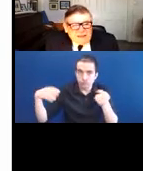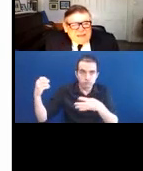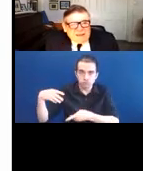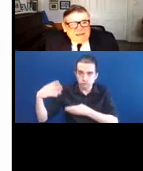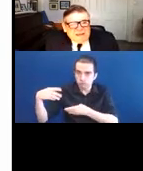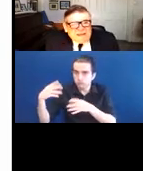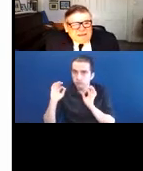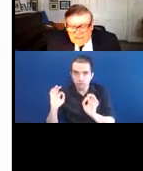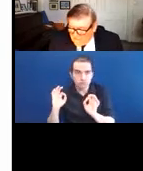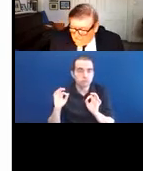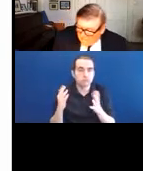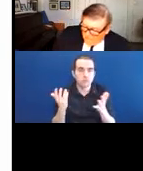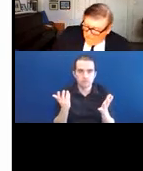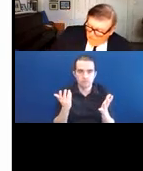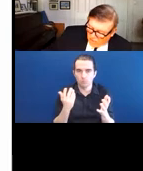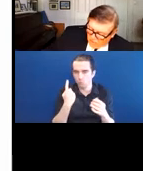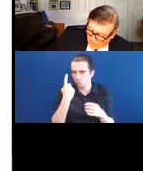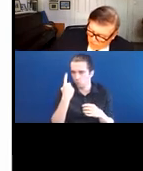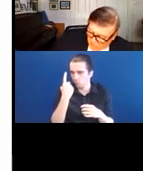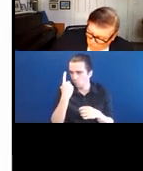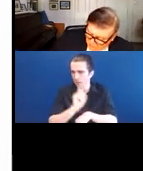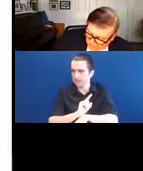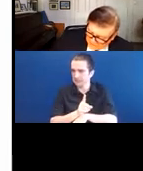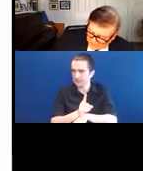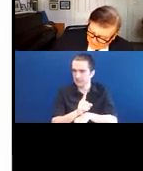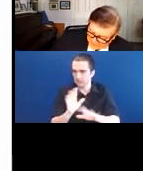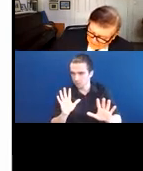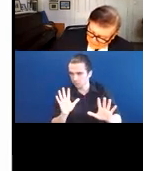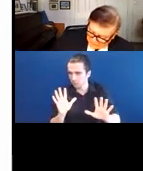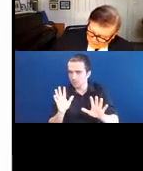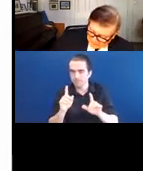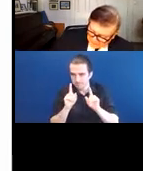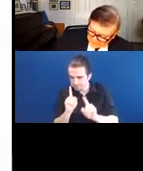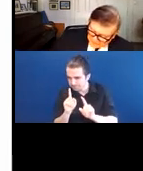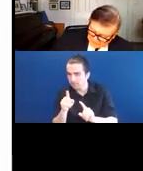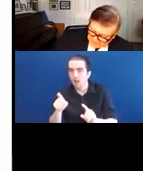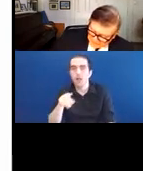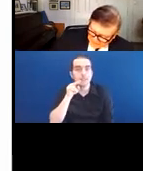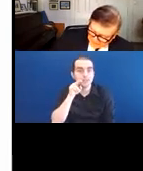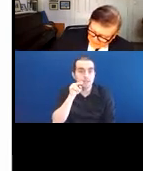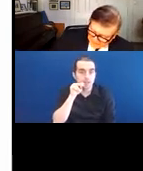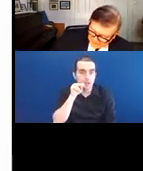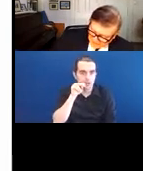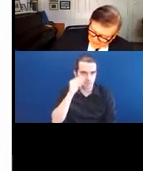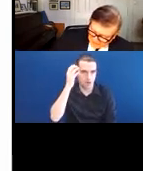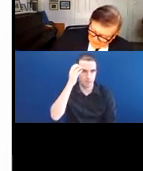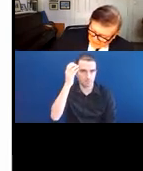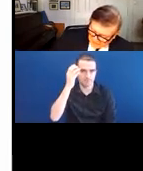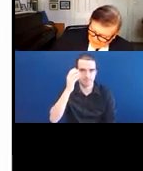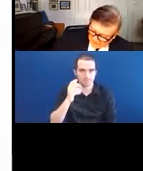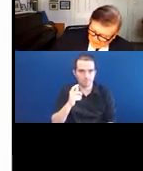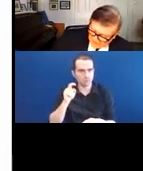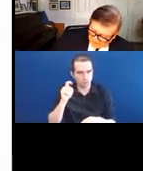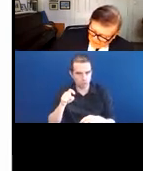So Nigeria government should institutionalize disability issues in the health sectors, thereby making it inclusive